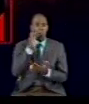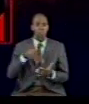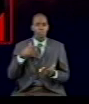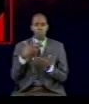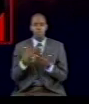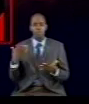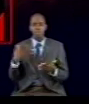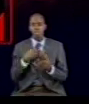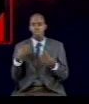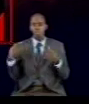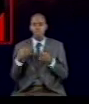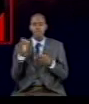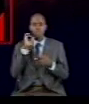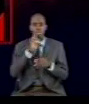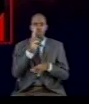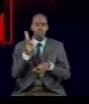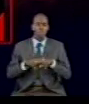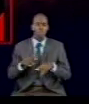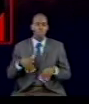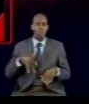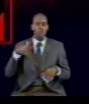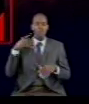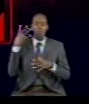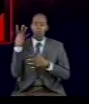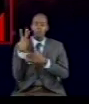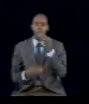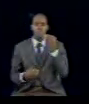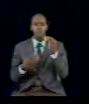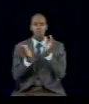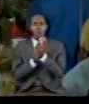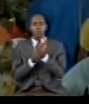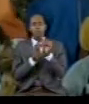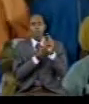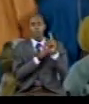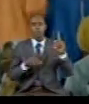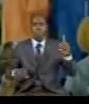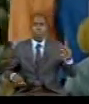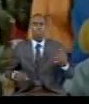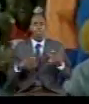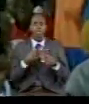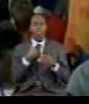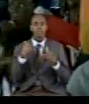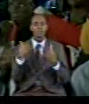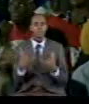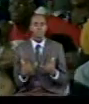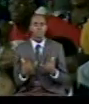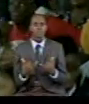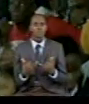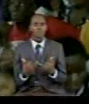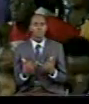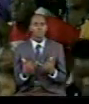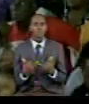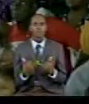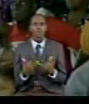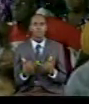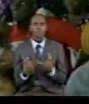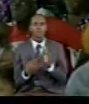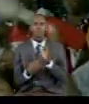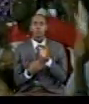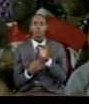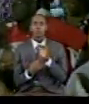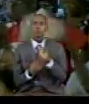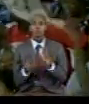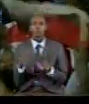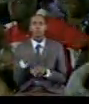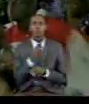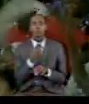have all disappeared. Praise the Lord. And now we show you the footage of